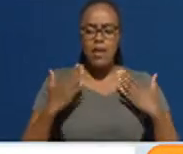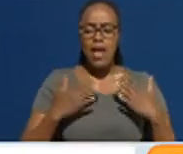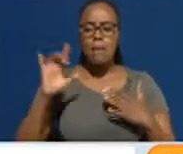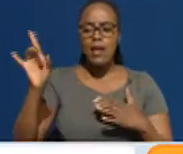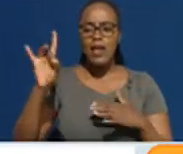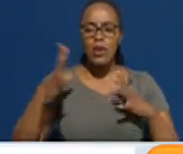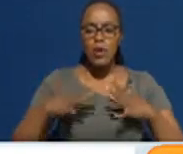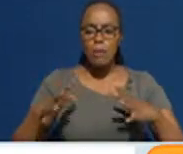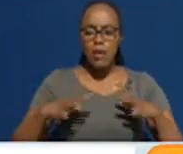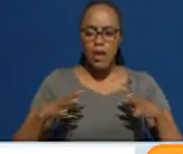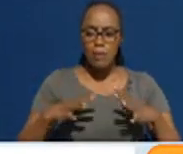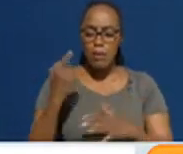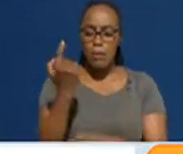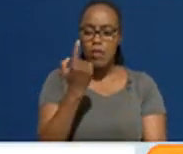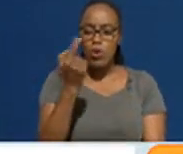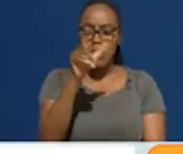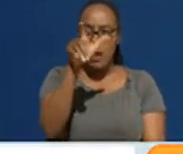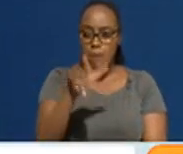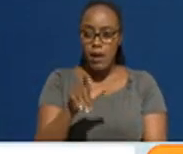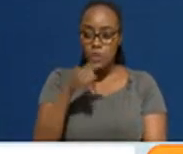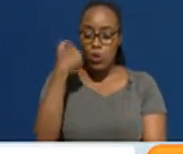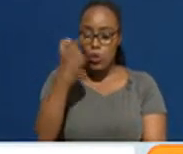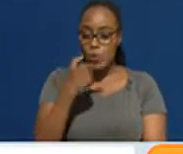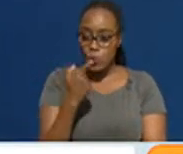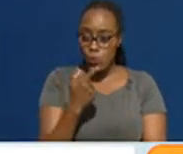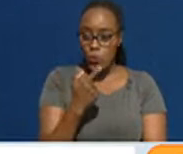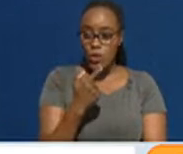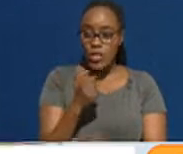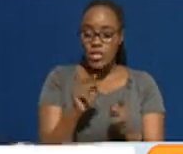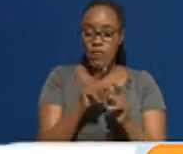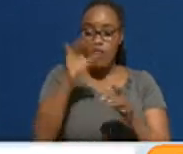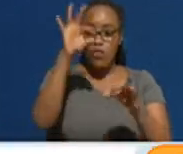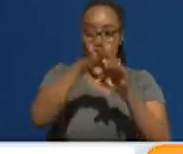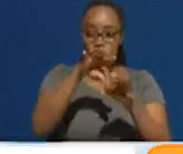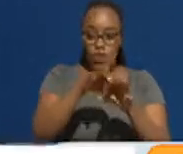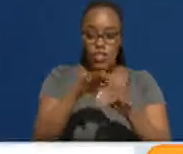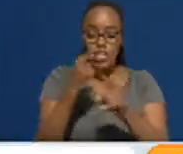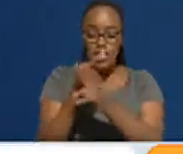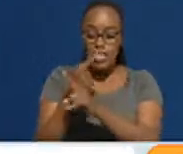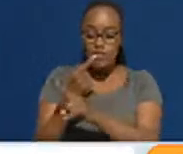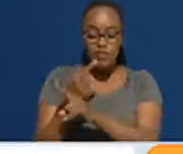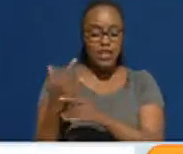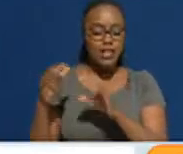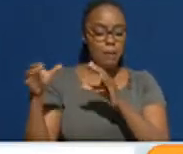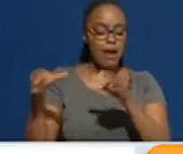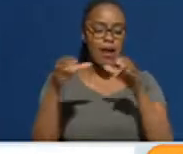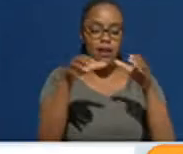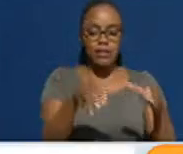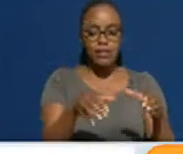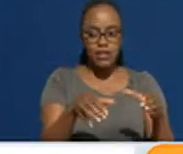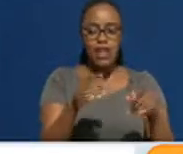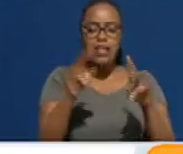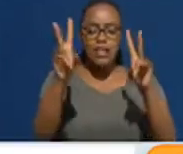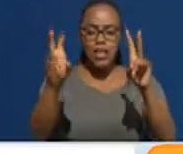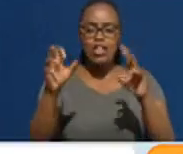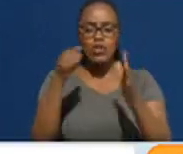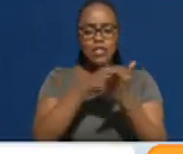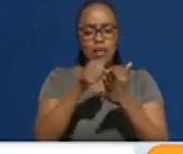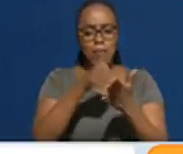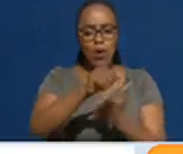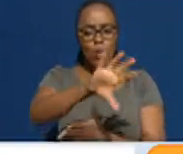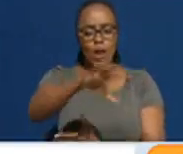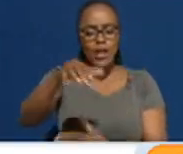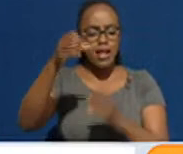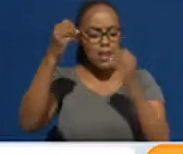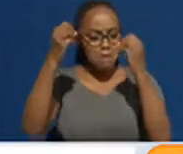Nairobi is possibly the only one who cuts across. He was voted across parties. The issues in Makueni